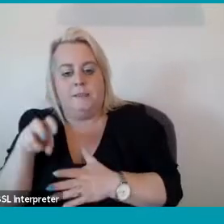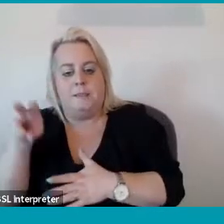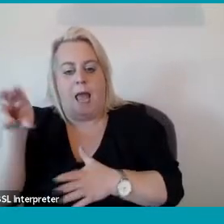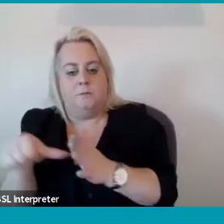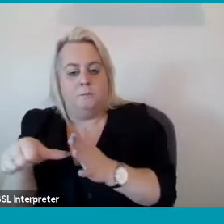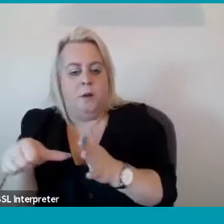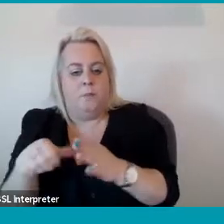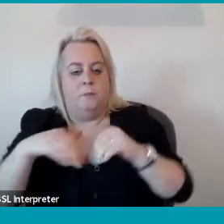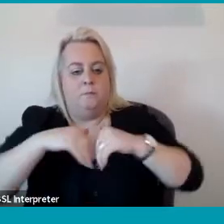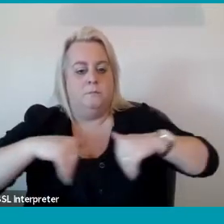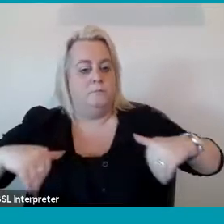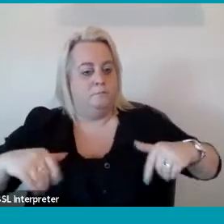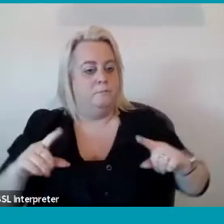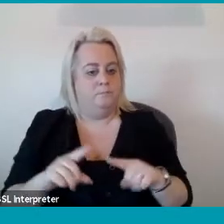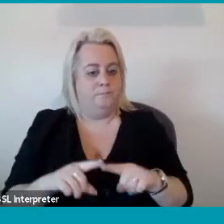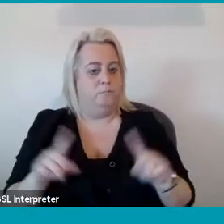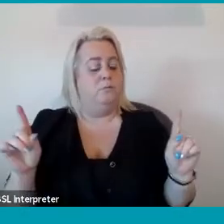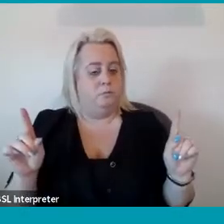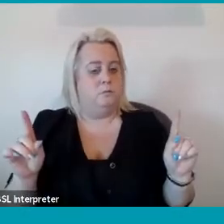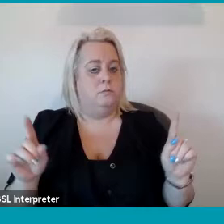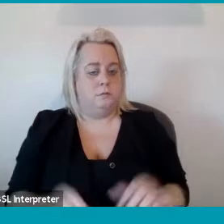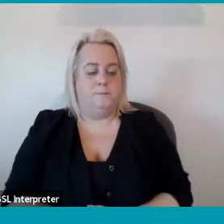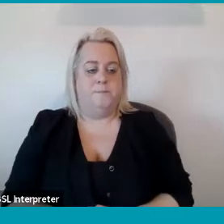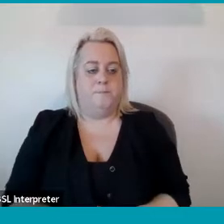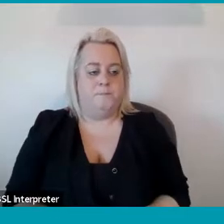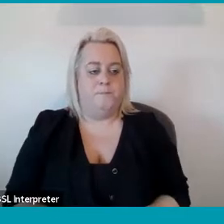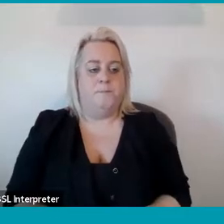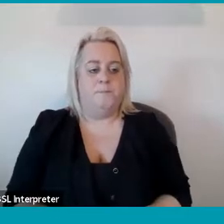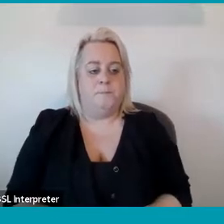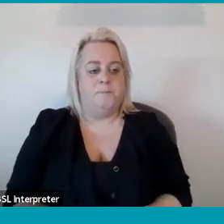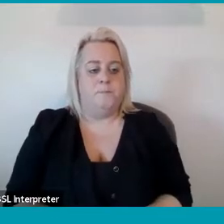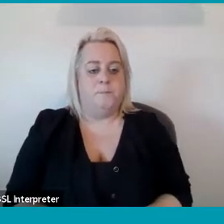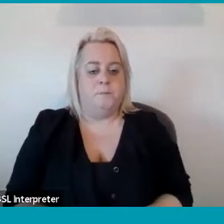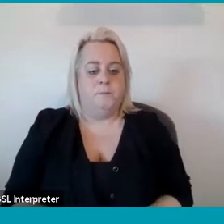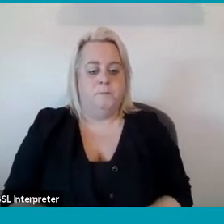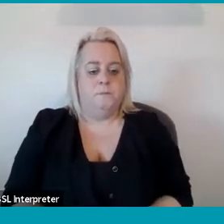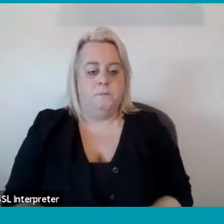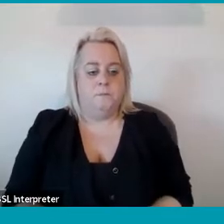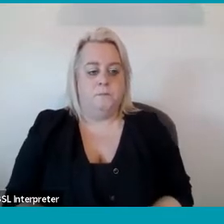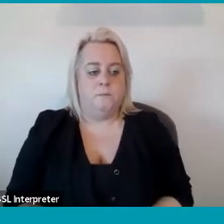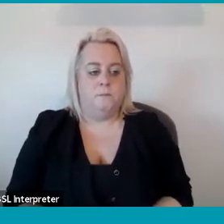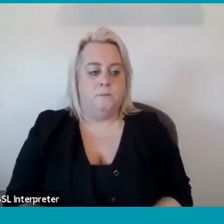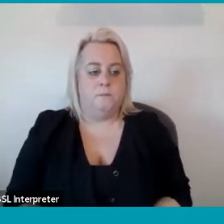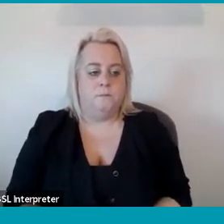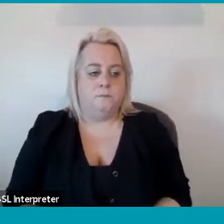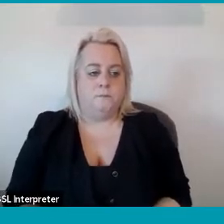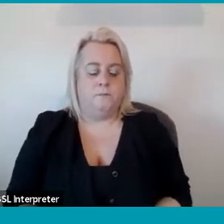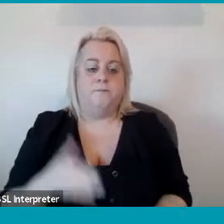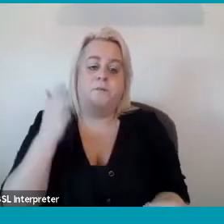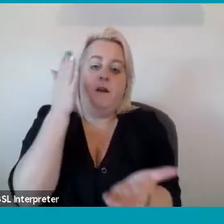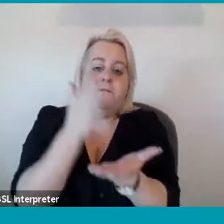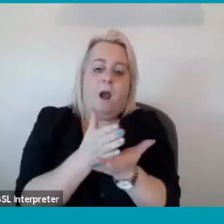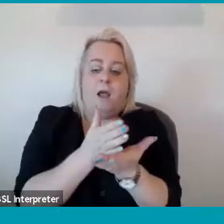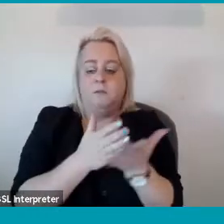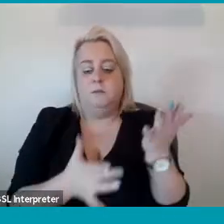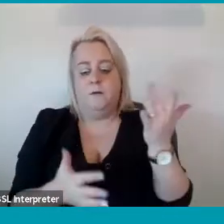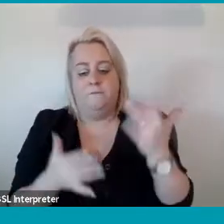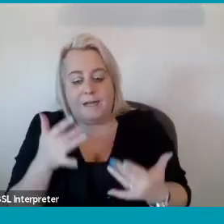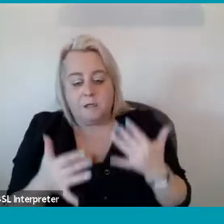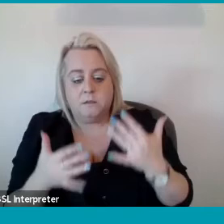great. So some of the facts and figures. So again, this is going to be a little bit